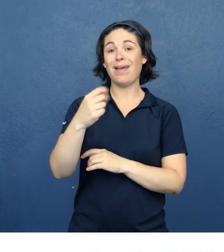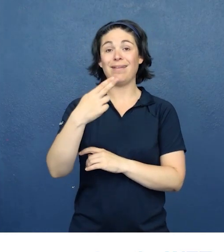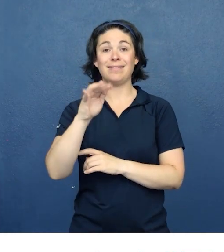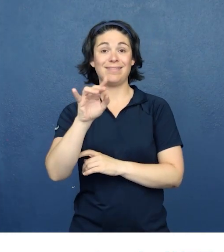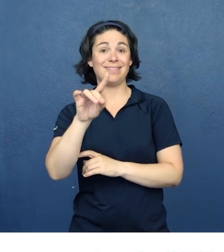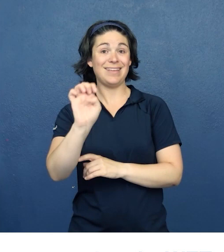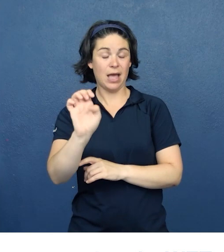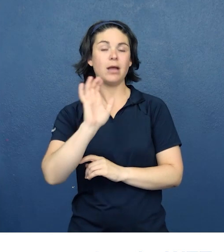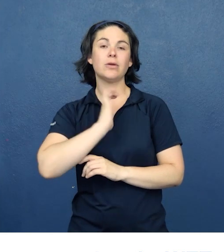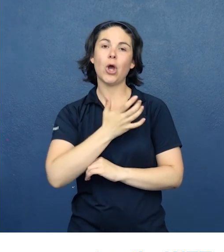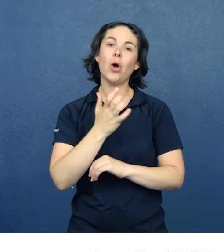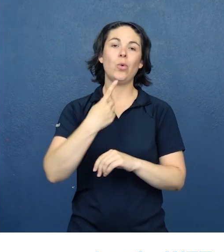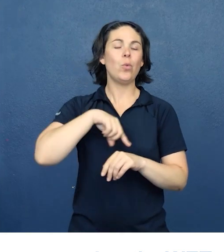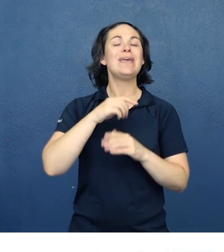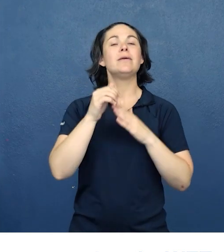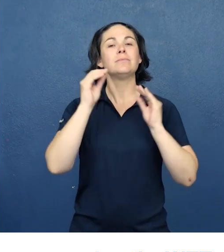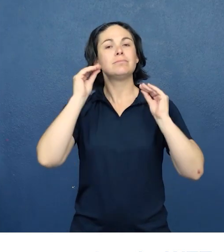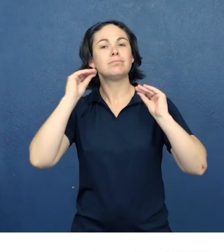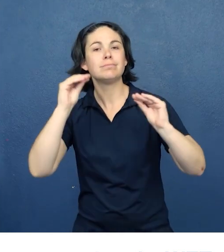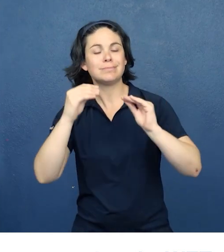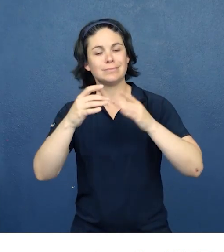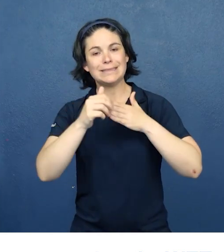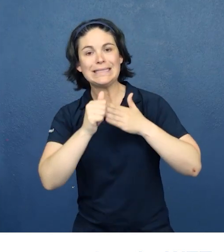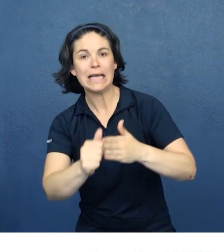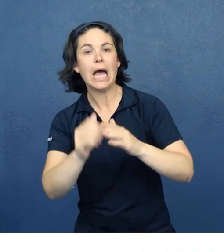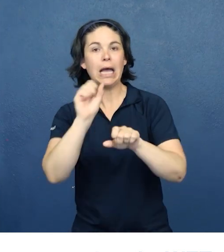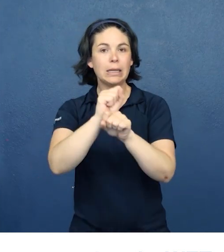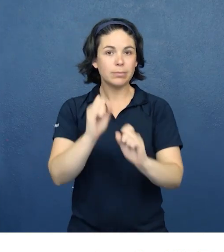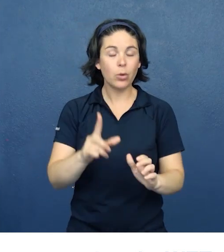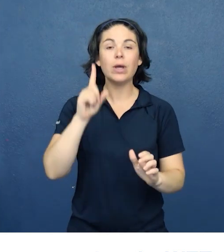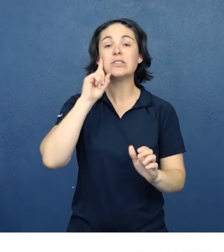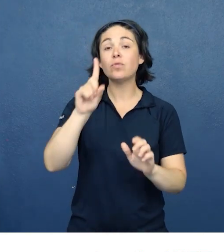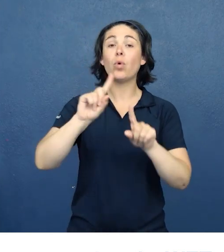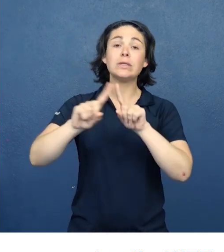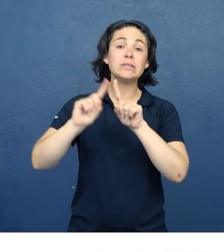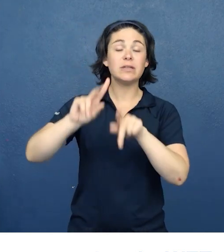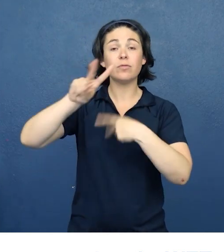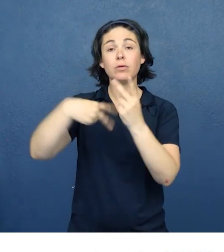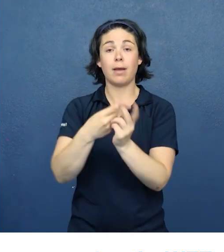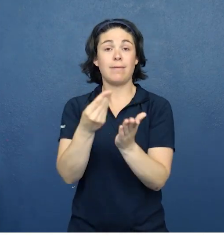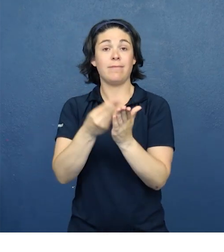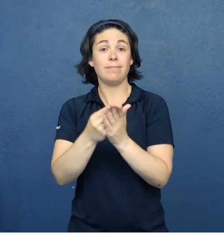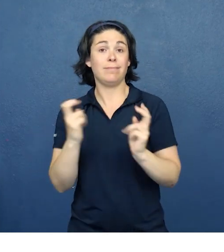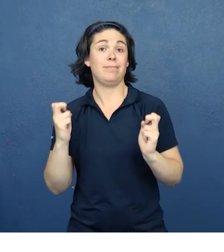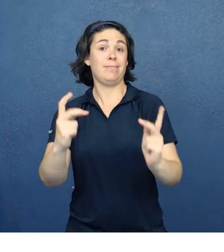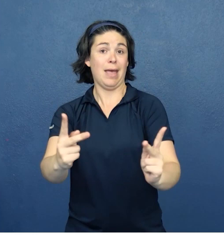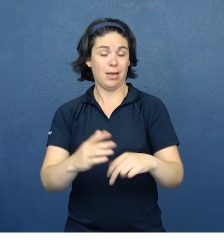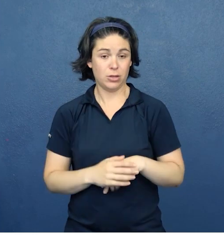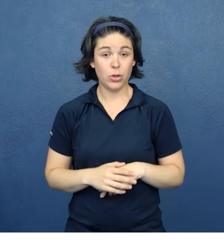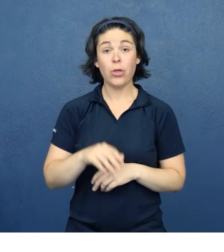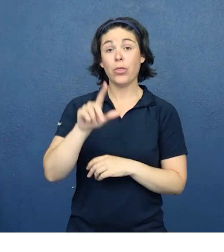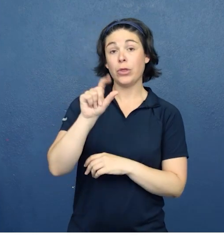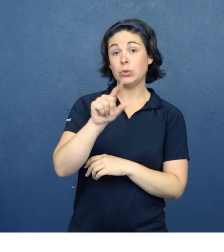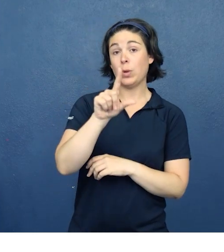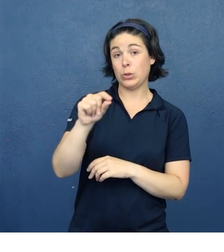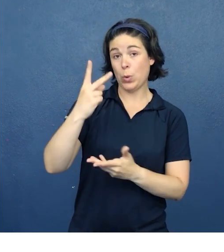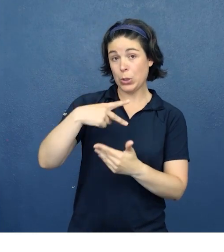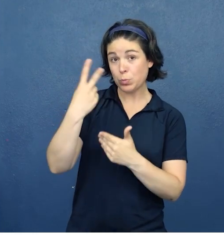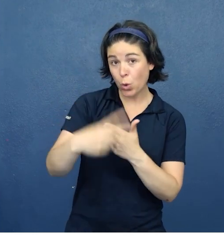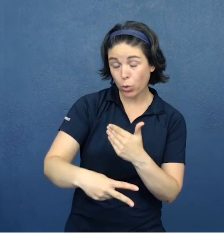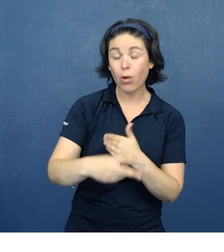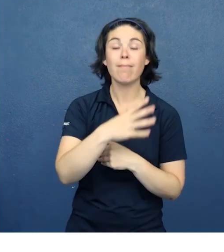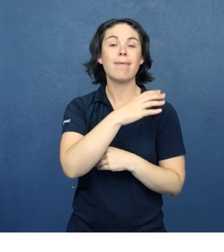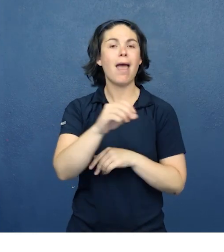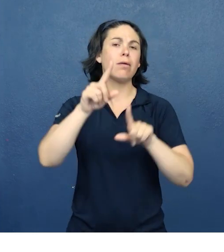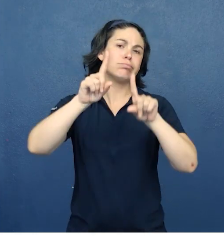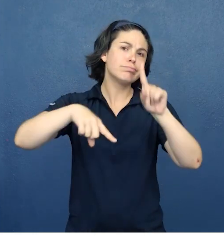department's employees on financial incentives, including textbook and tuition reimbursement, the 2020 program,